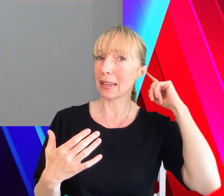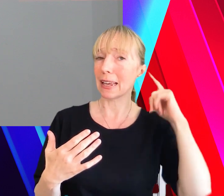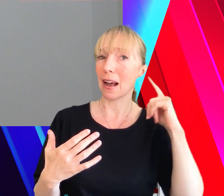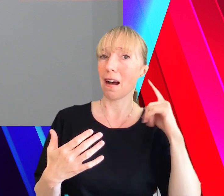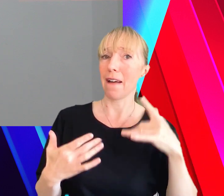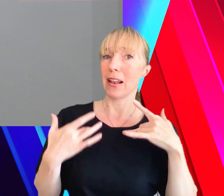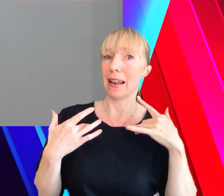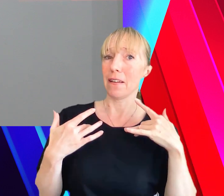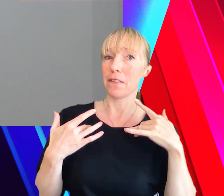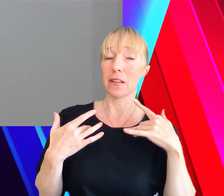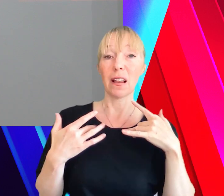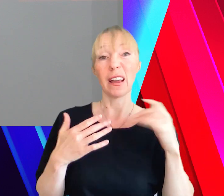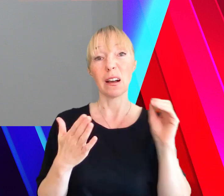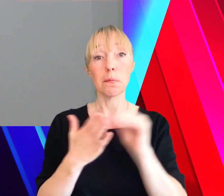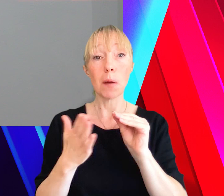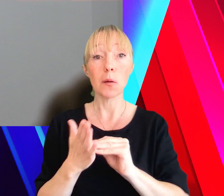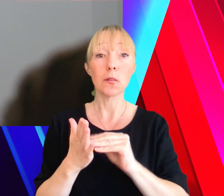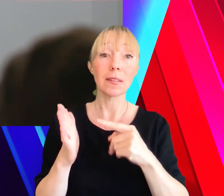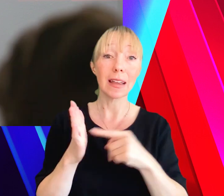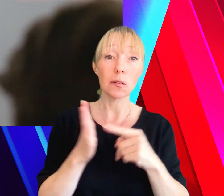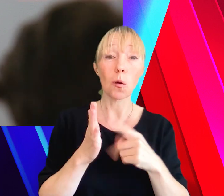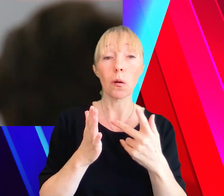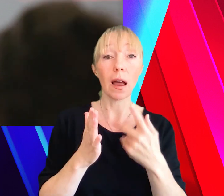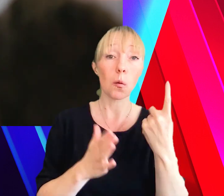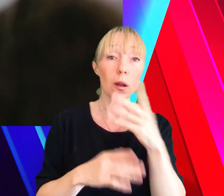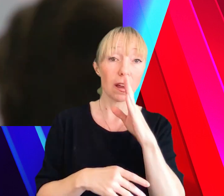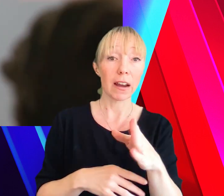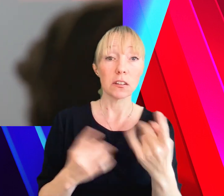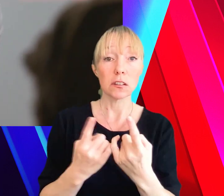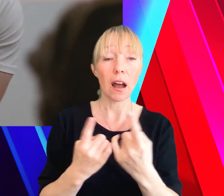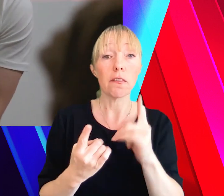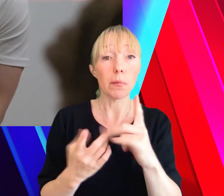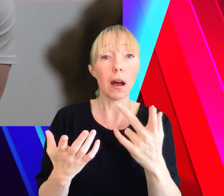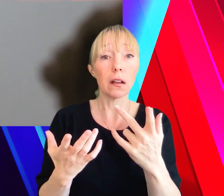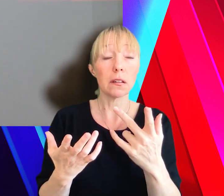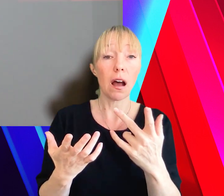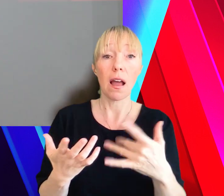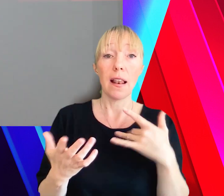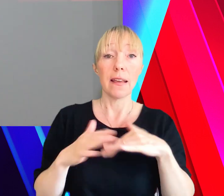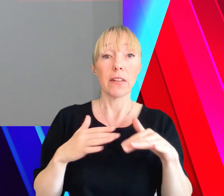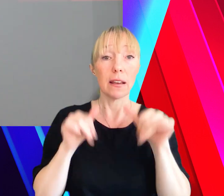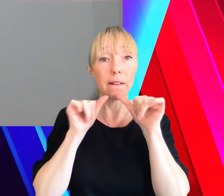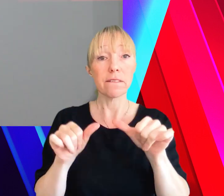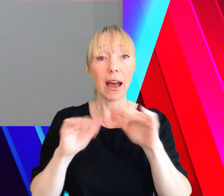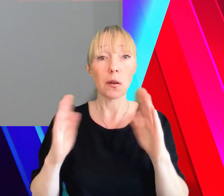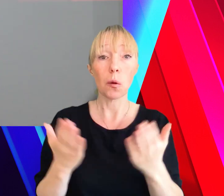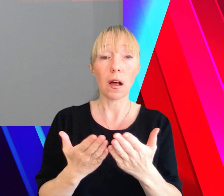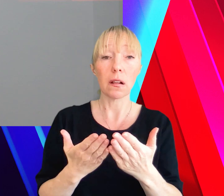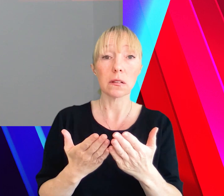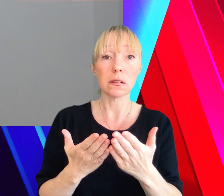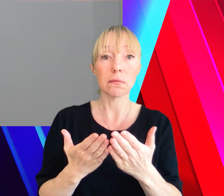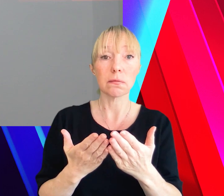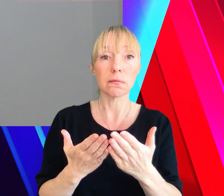just unconsciously that I've existed in this like, I mean, I post stuff on TikTok like One Direction stuff, but it's like I exist in this